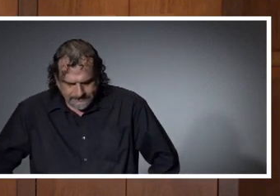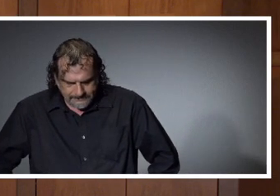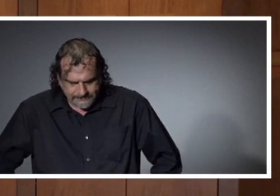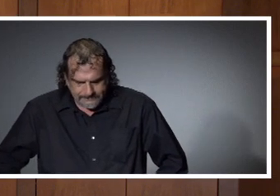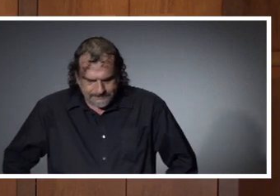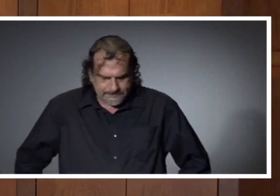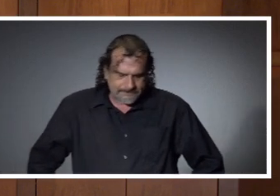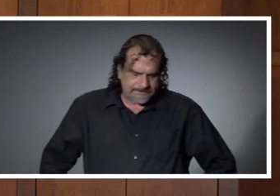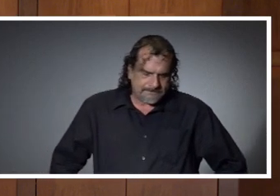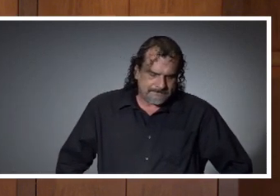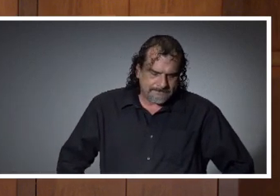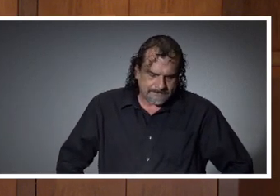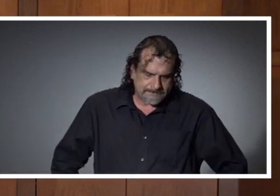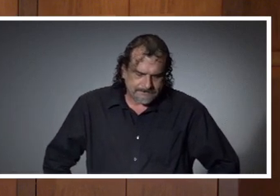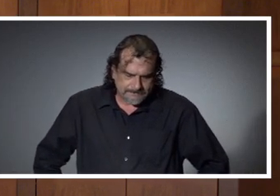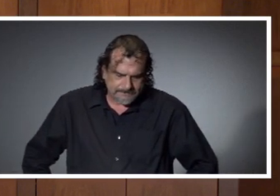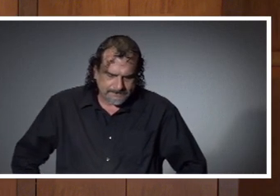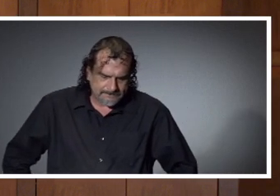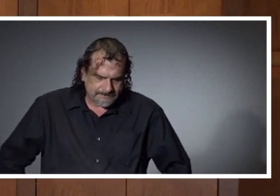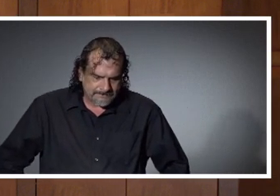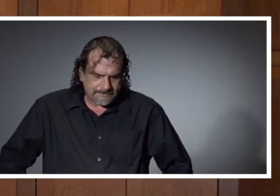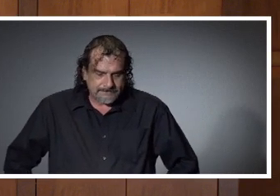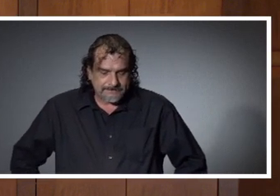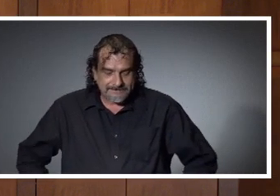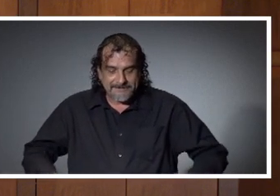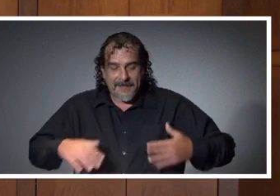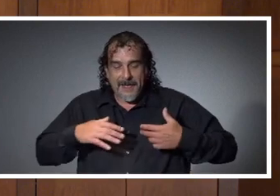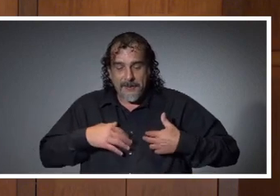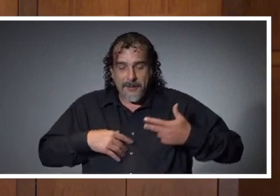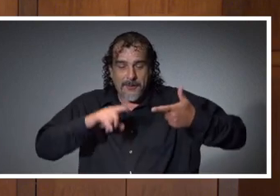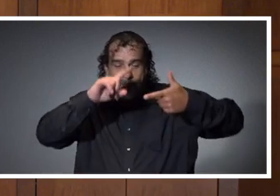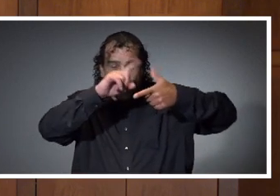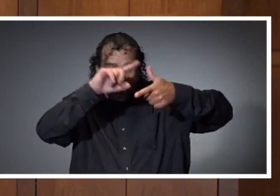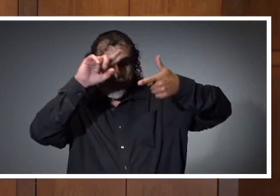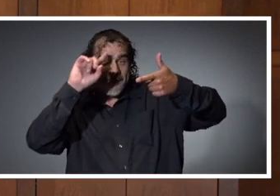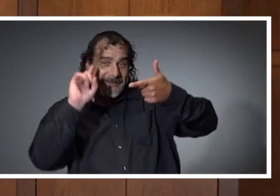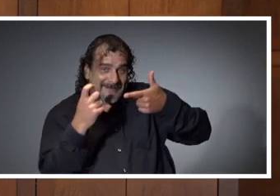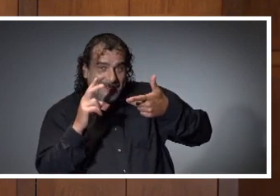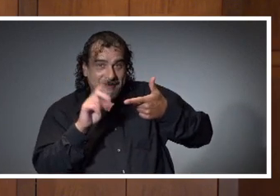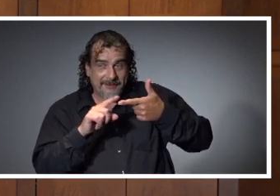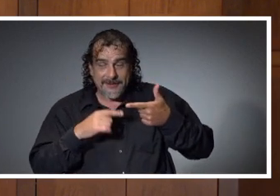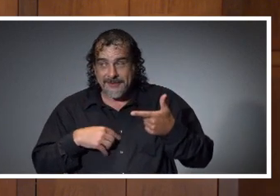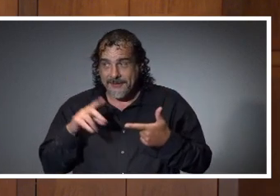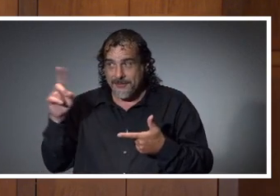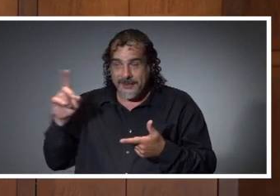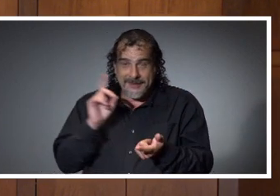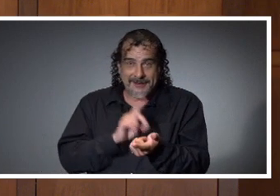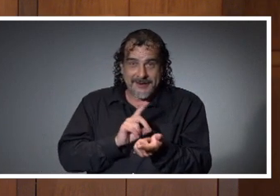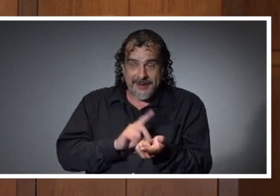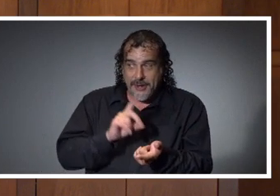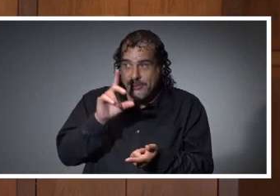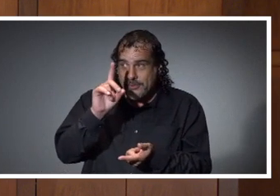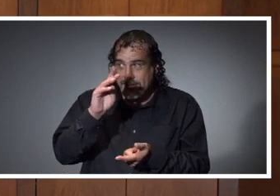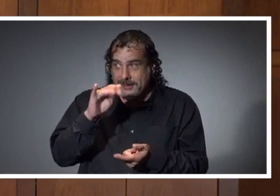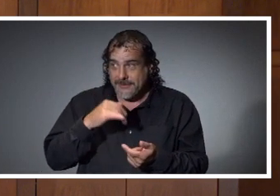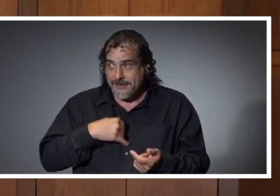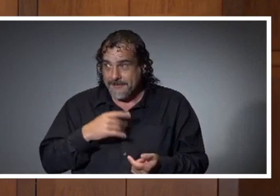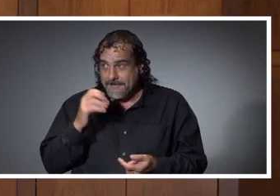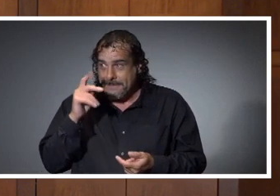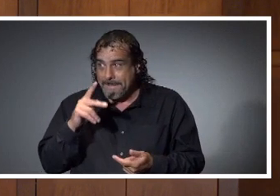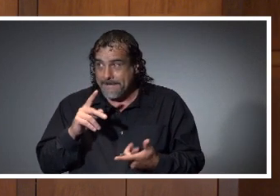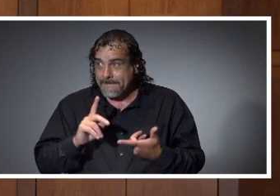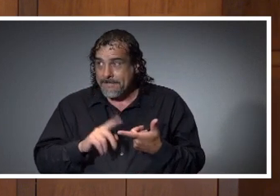Dave Elliott with WLOX has a question. Thank you, Renee. I hope you don't mind. I'd like to request a second question with Dr. Dobbs, if I may.